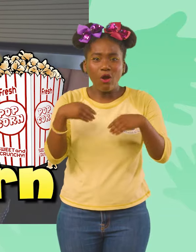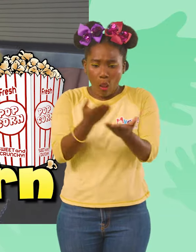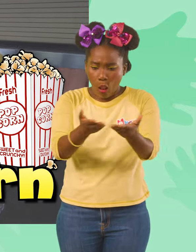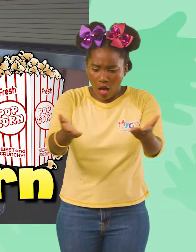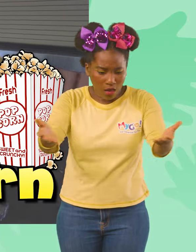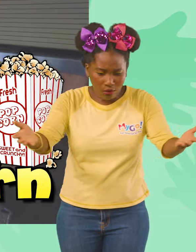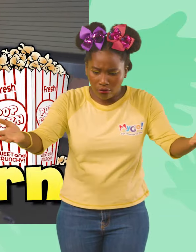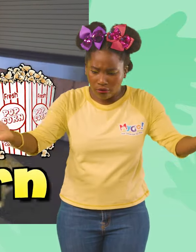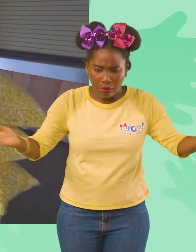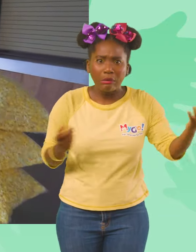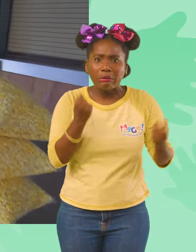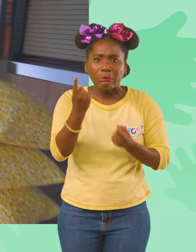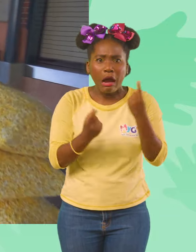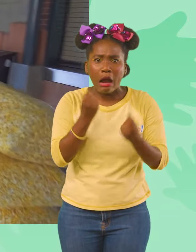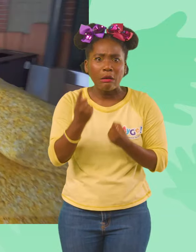this popcorn.